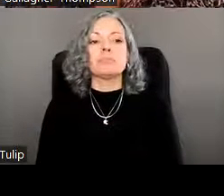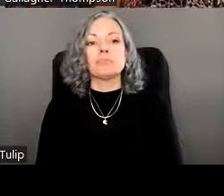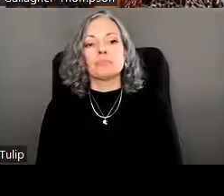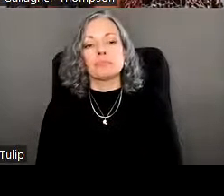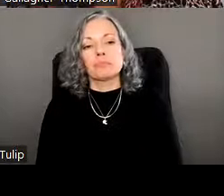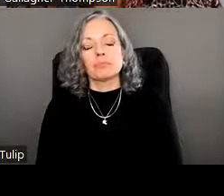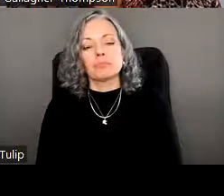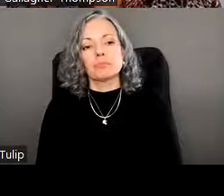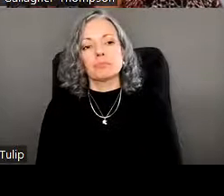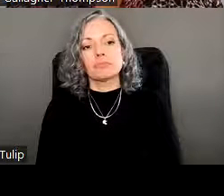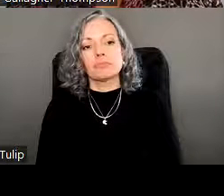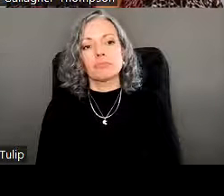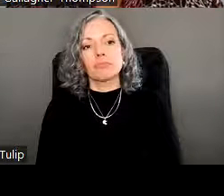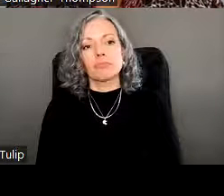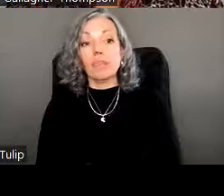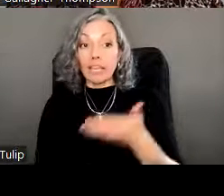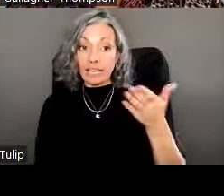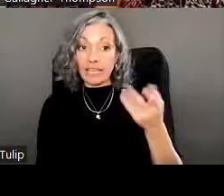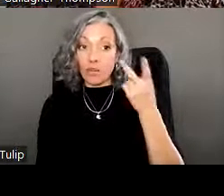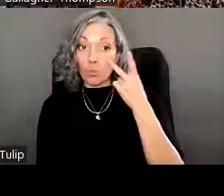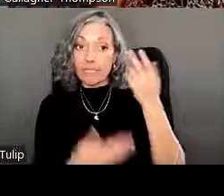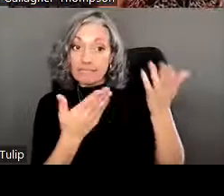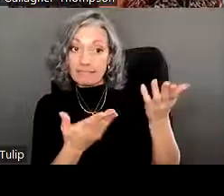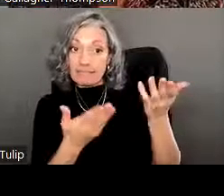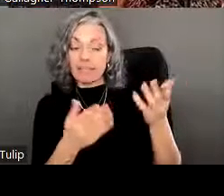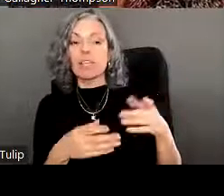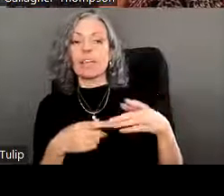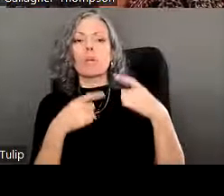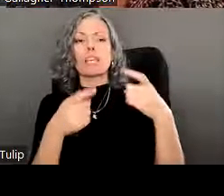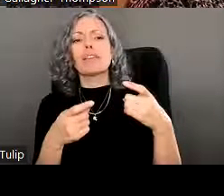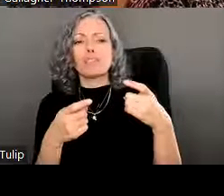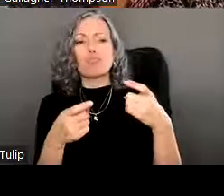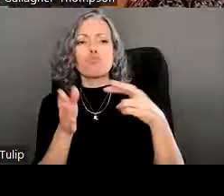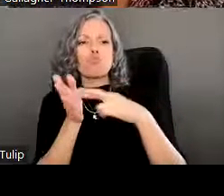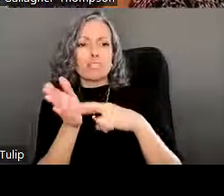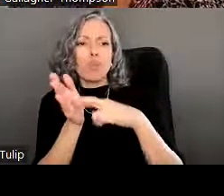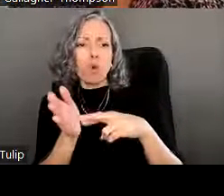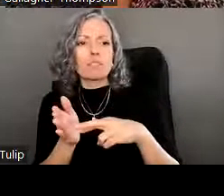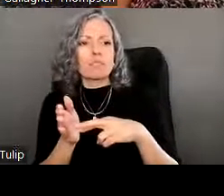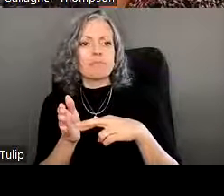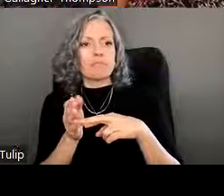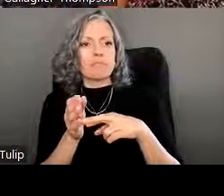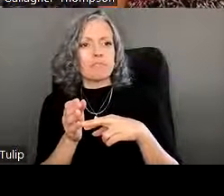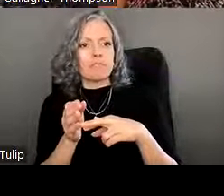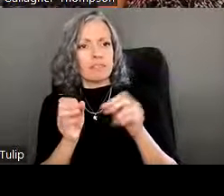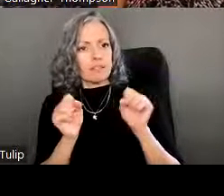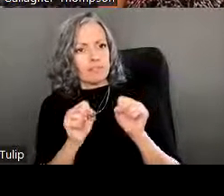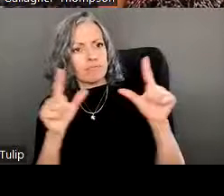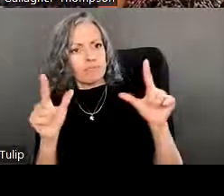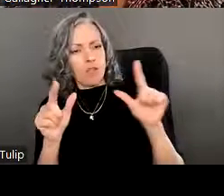please. Here we give you a tremendous resource, a snapshot of the website